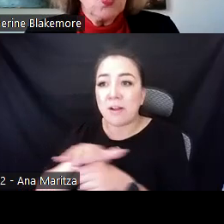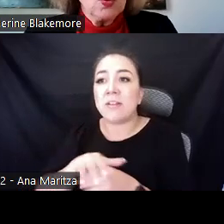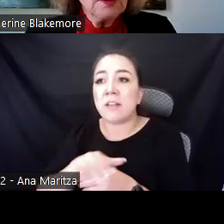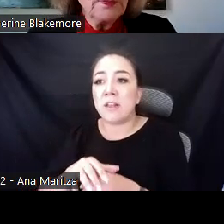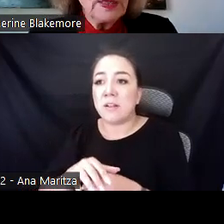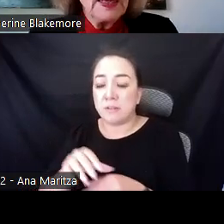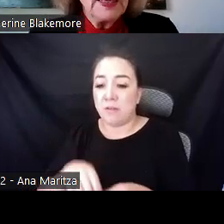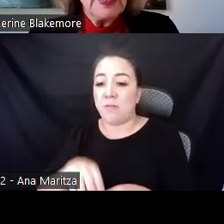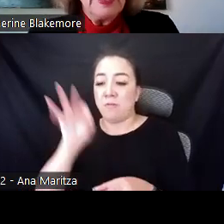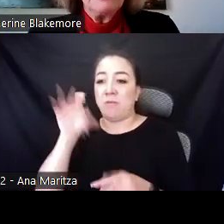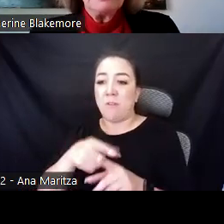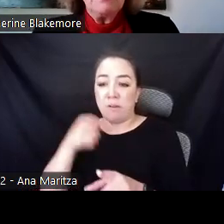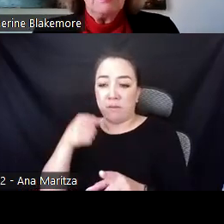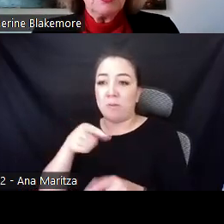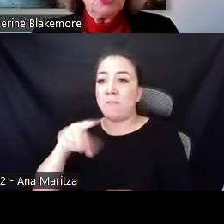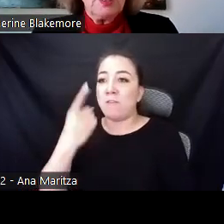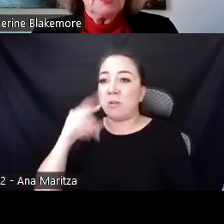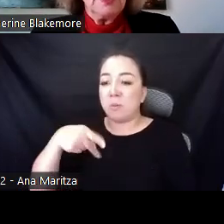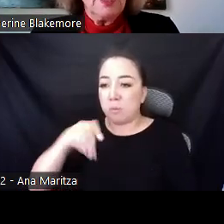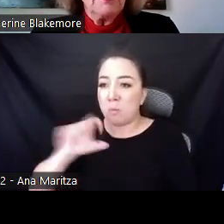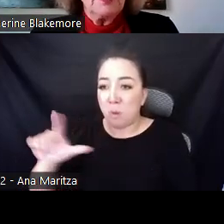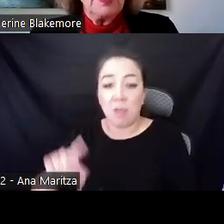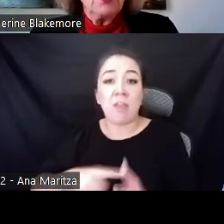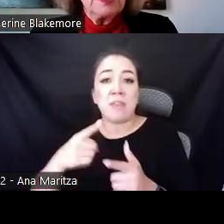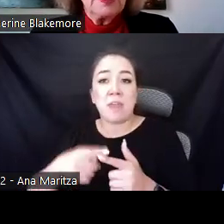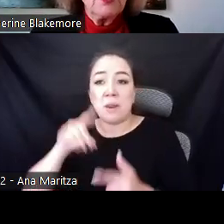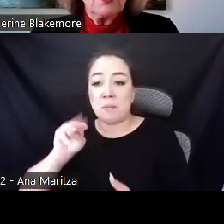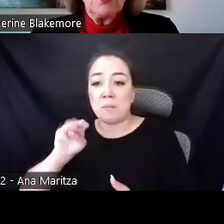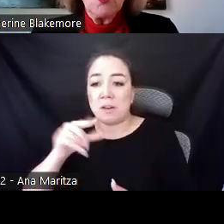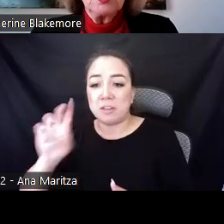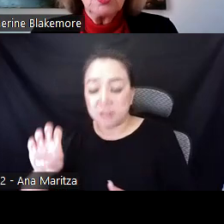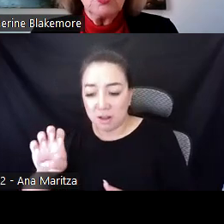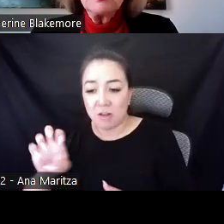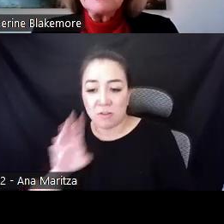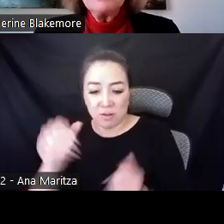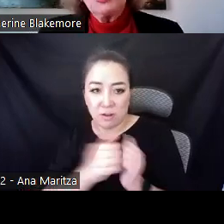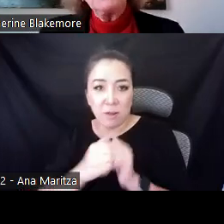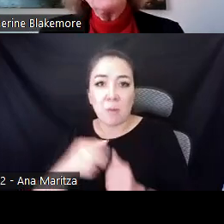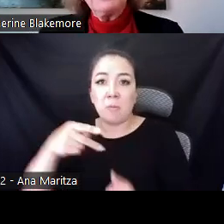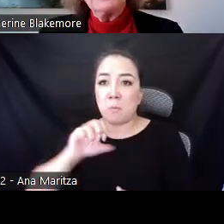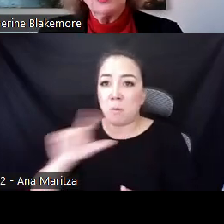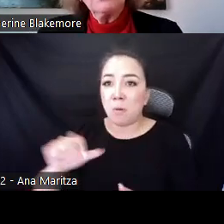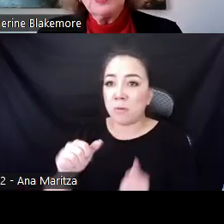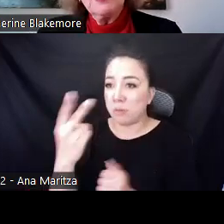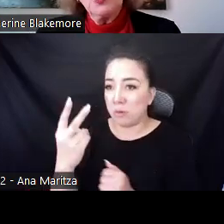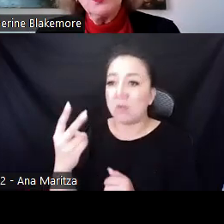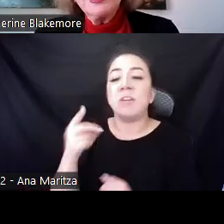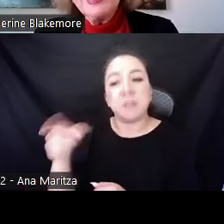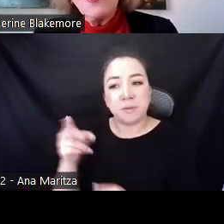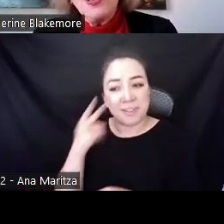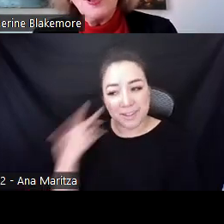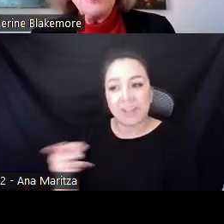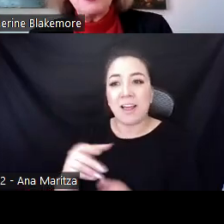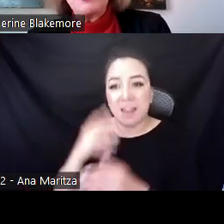first poll. And then Michelle then put together poll 2. You can see she's been spending a lot of time helping